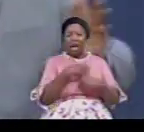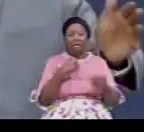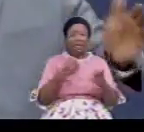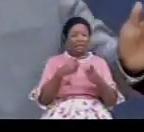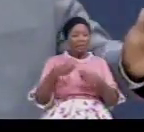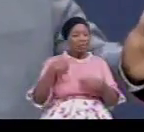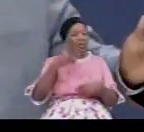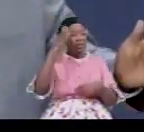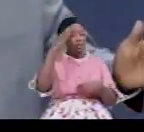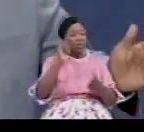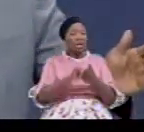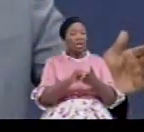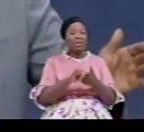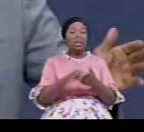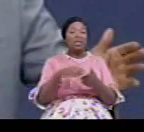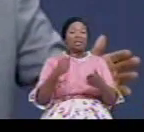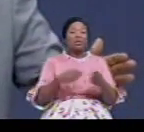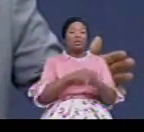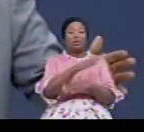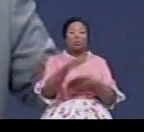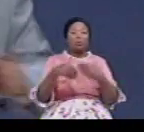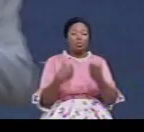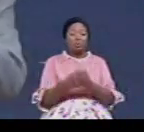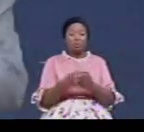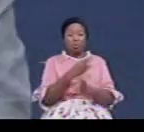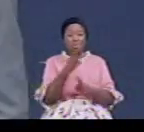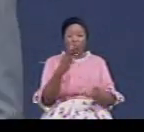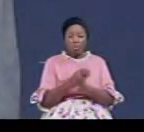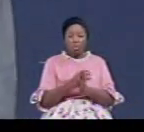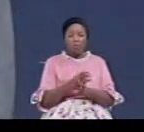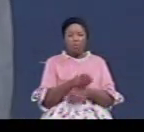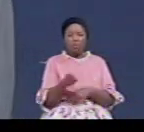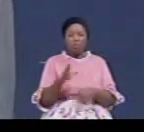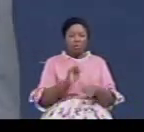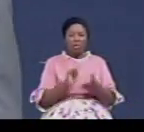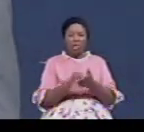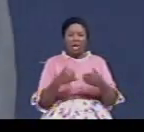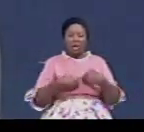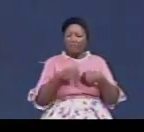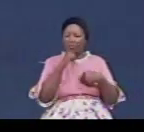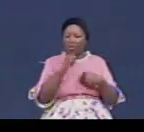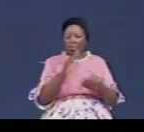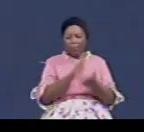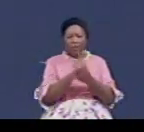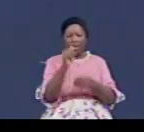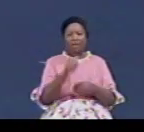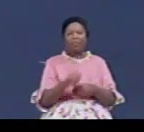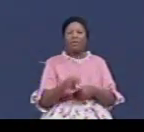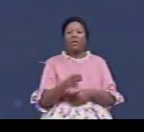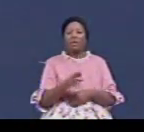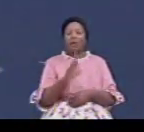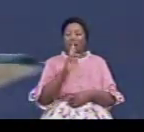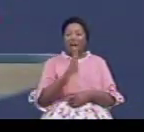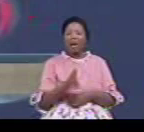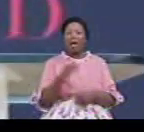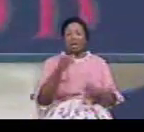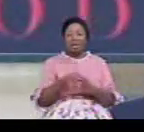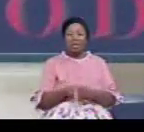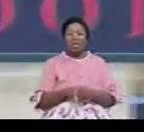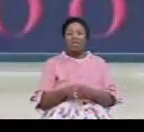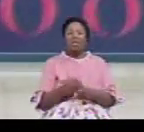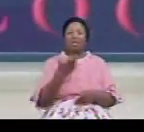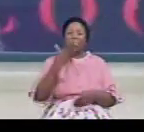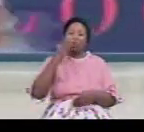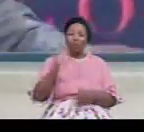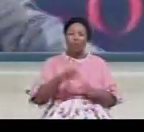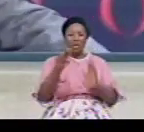the whole world, those who have not believed, they lie in wickedness. And if they are